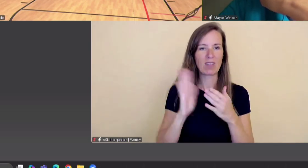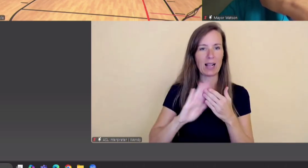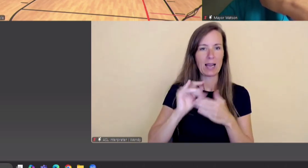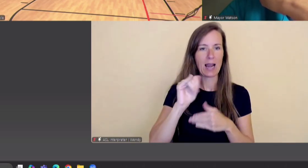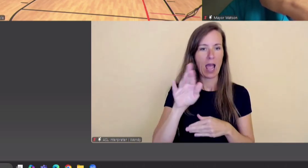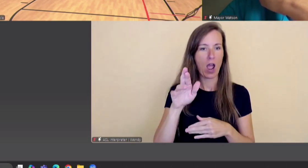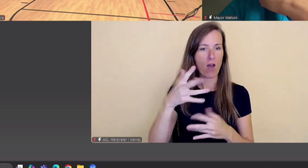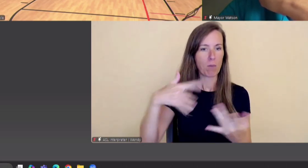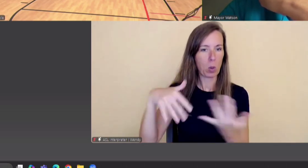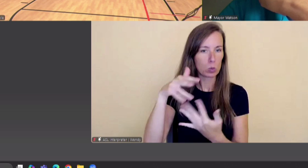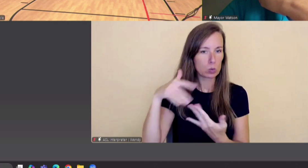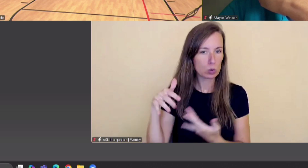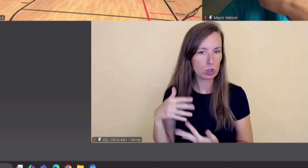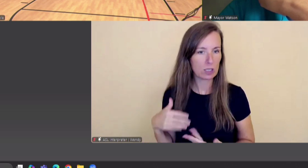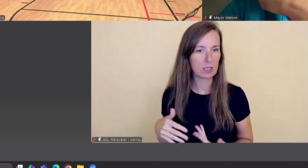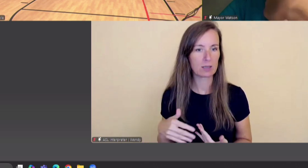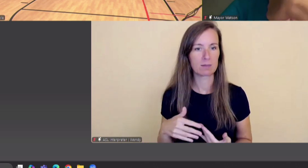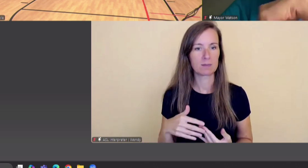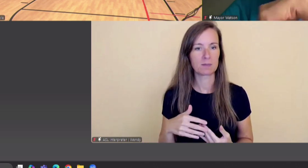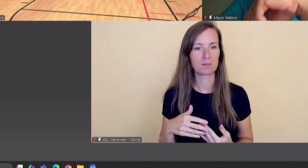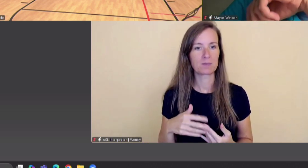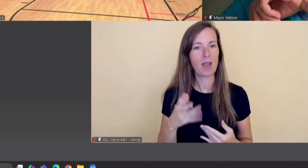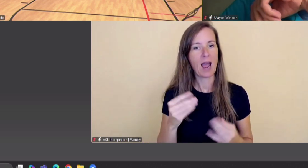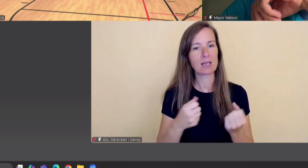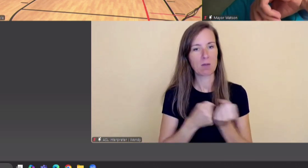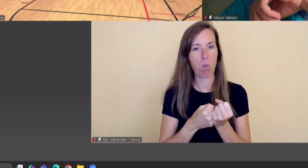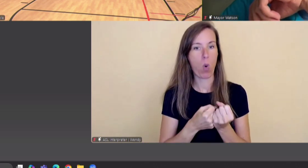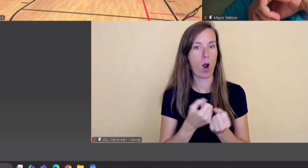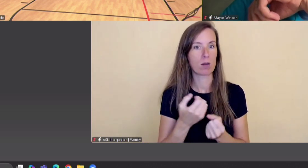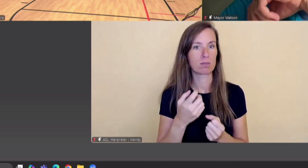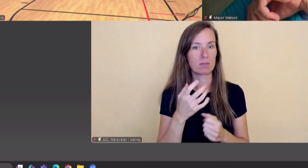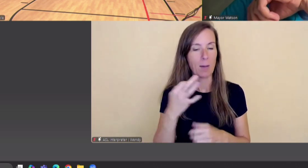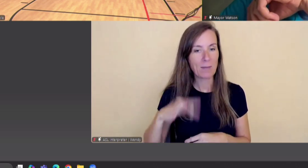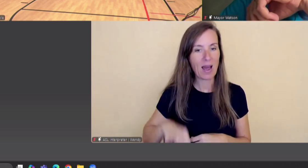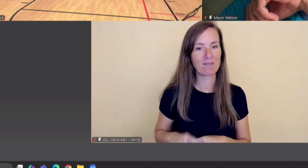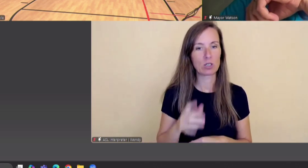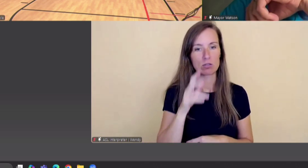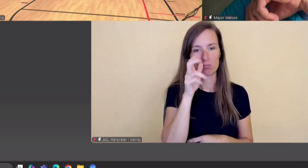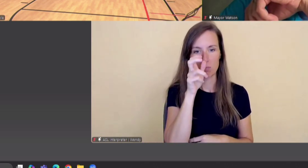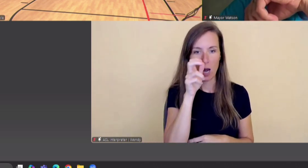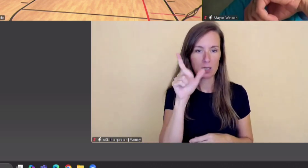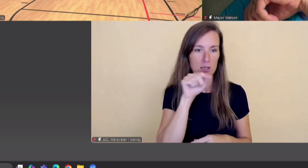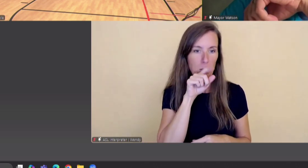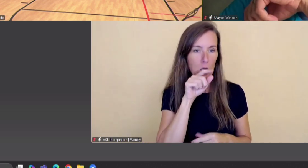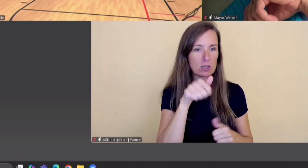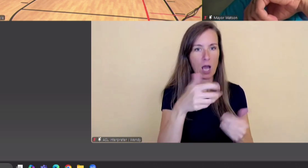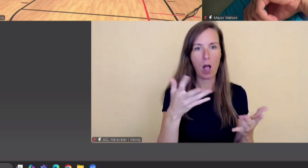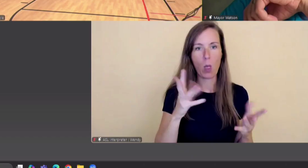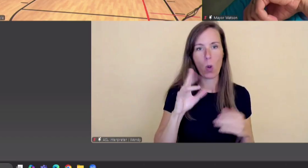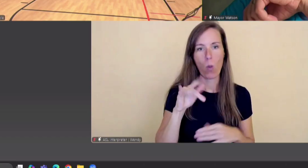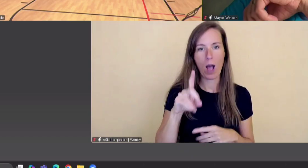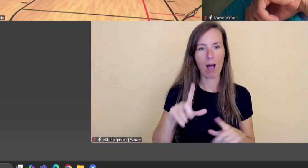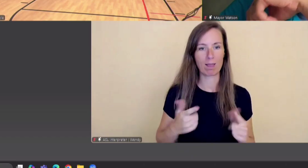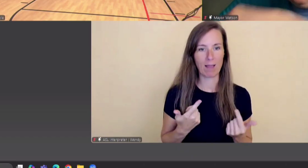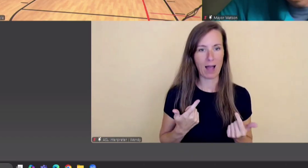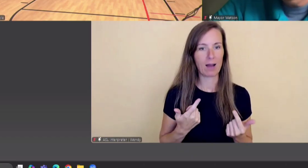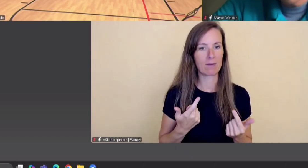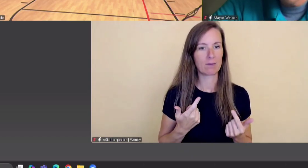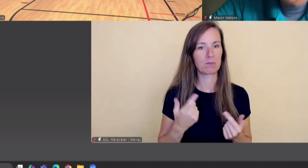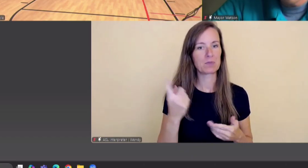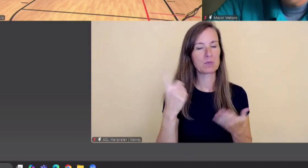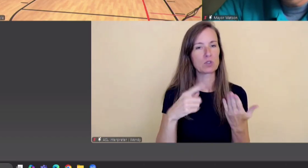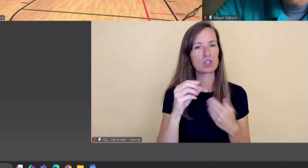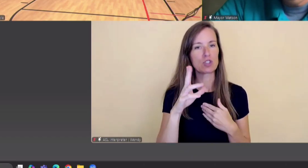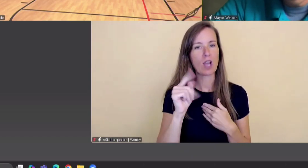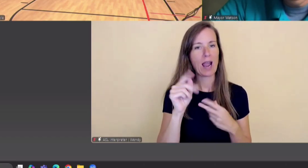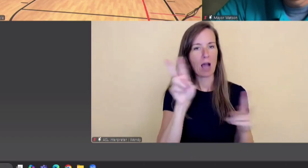about eco-friendly plantings? Check out the Cheverly Green Infrastructure Plan for recommendations that apply to both town